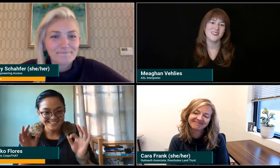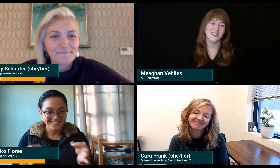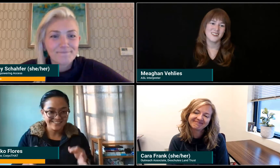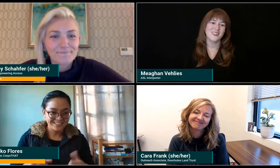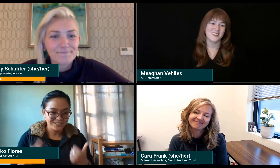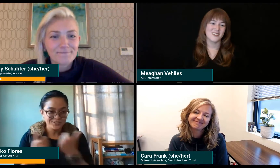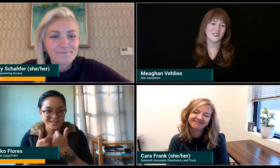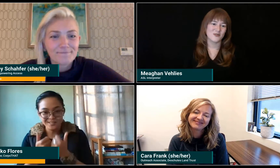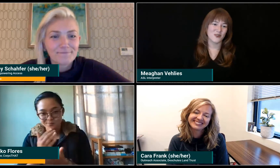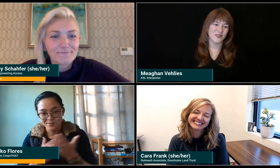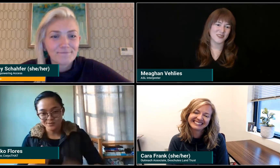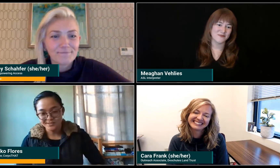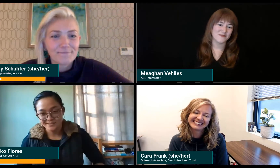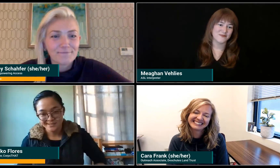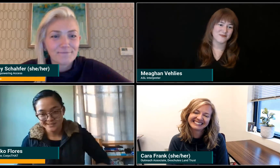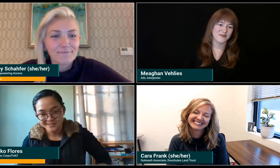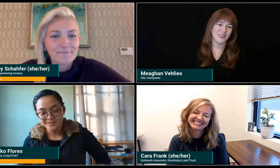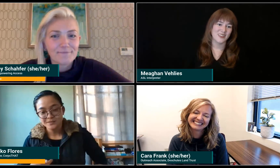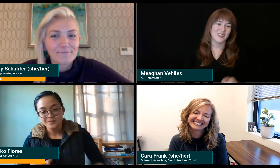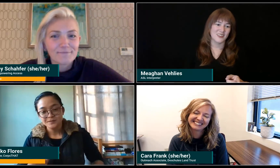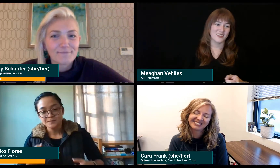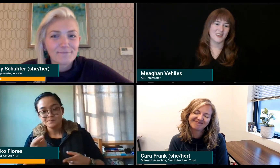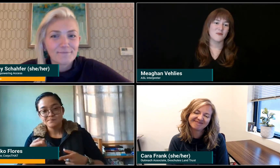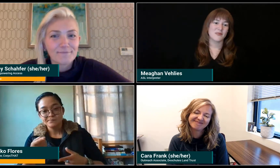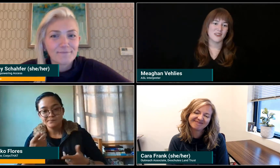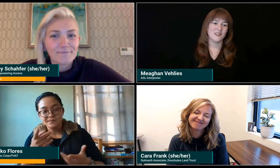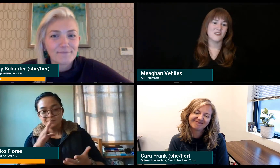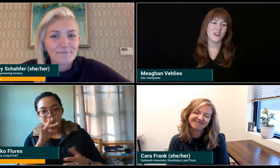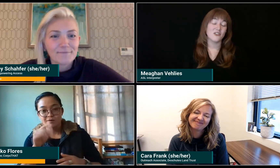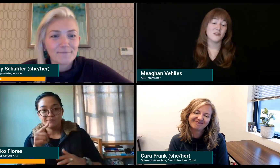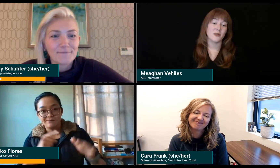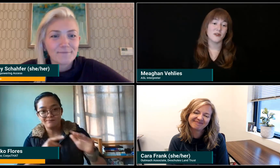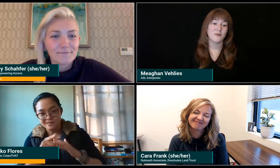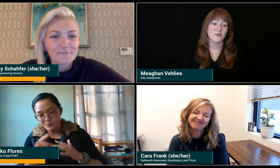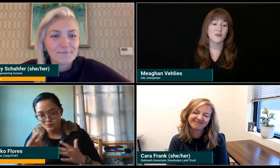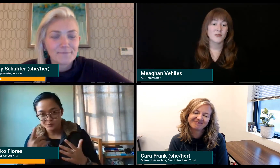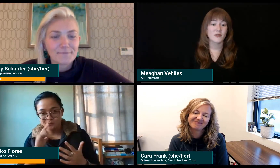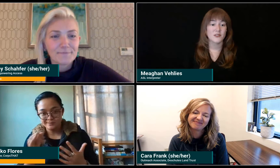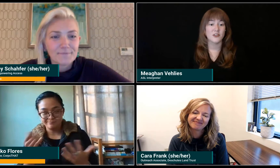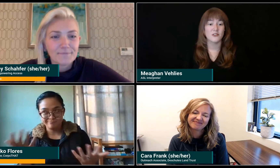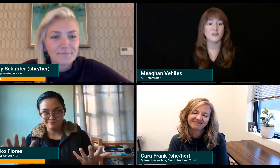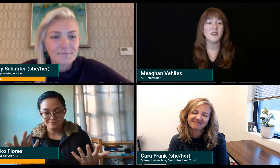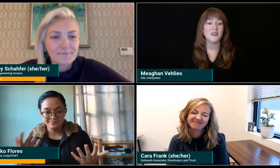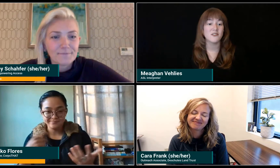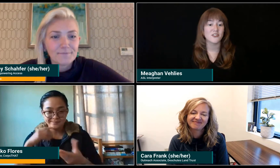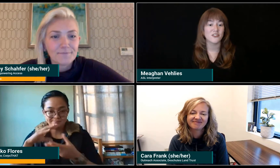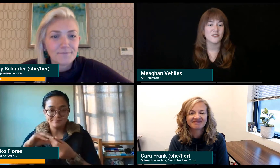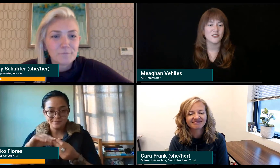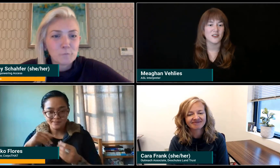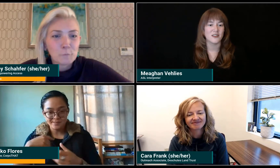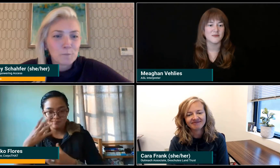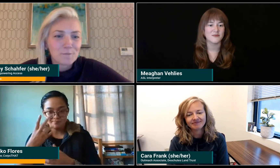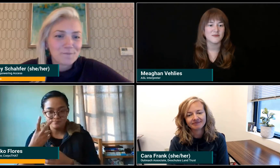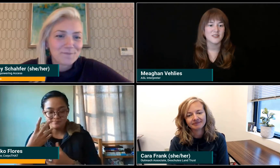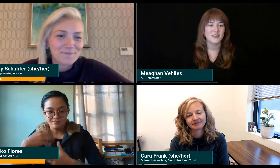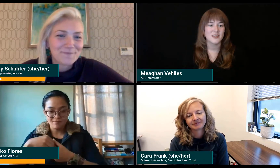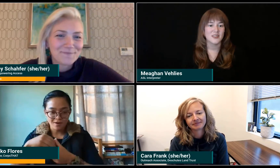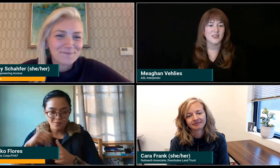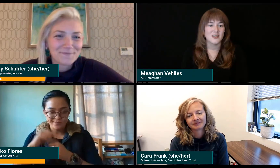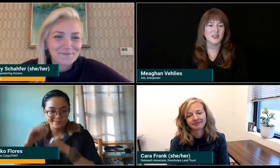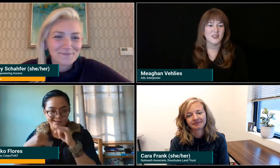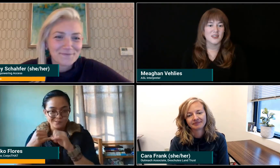flexible and go with it. Yep, that is the challenging part. So speaking of adventures,